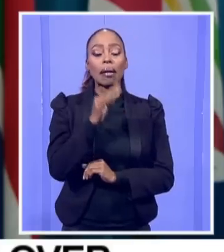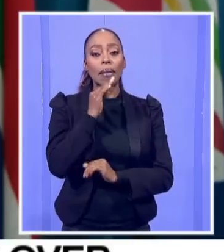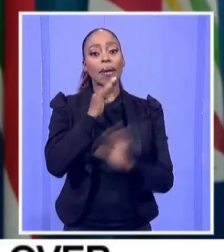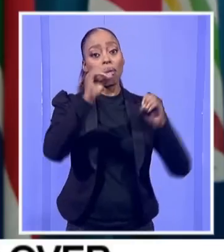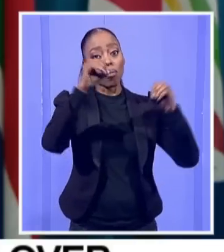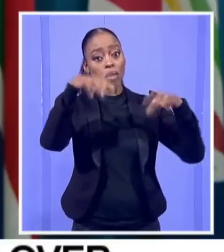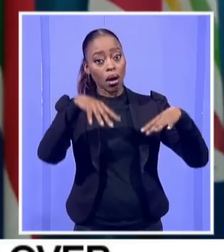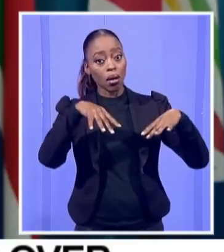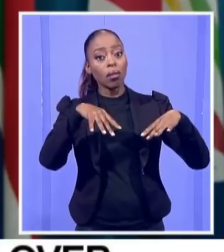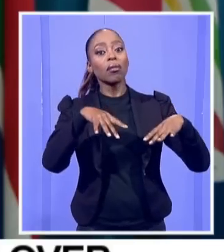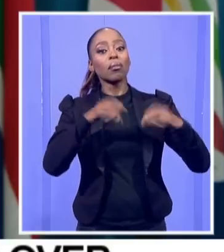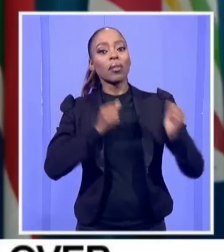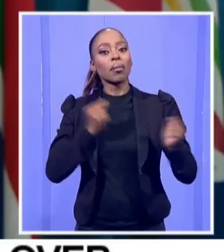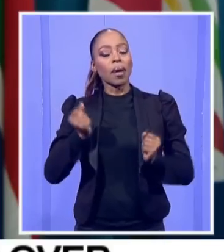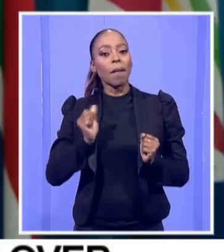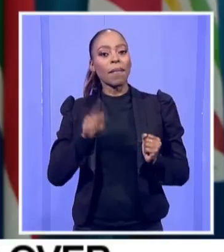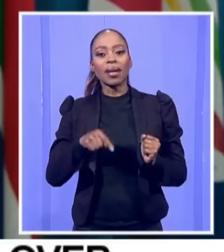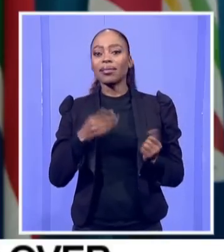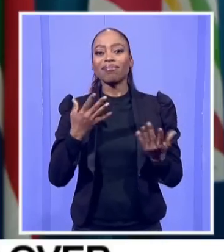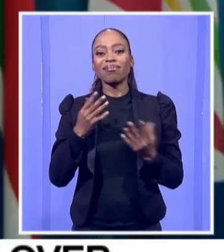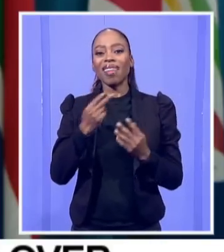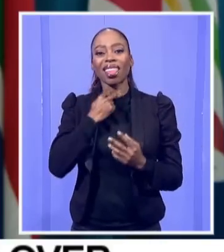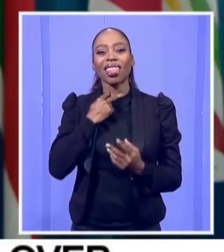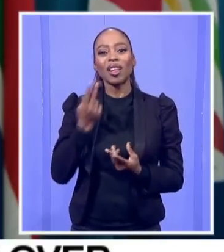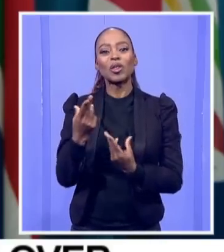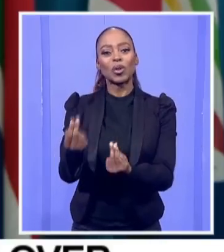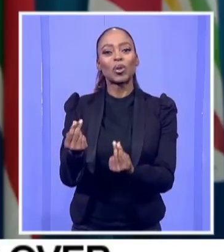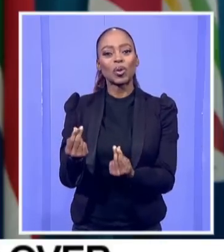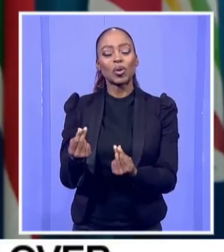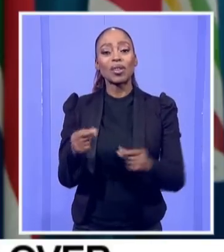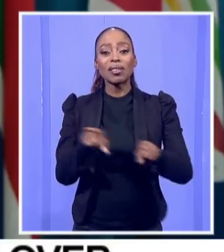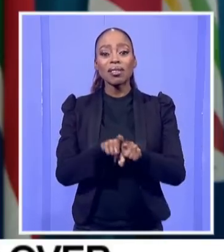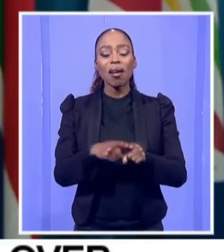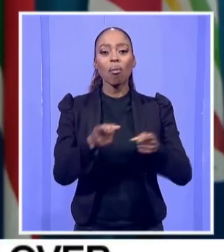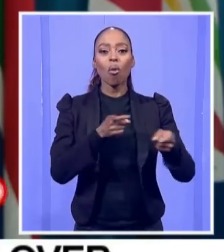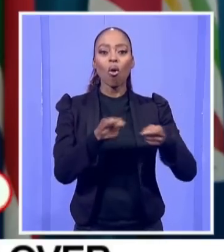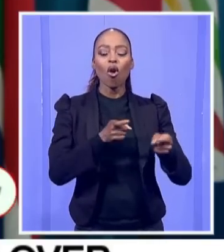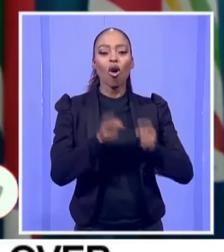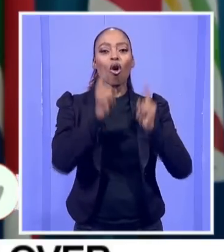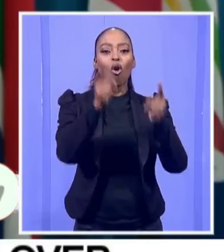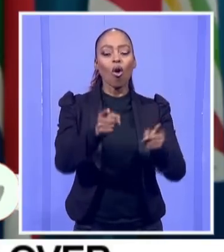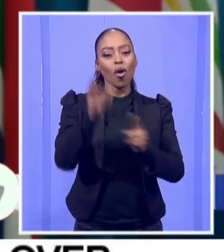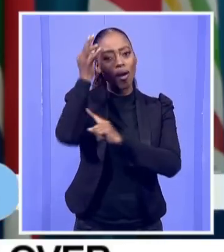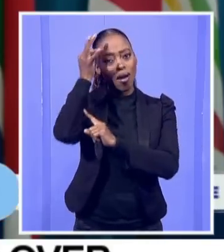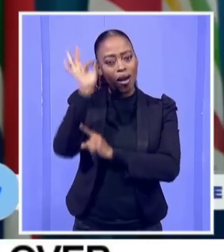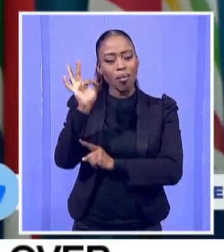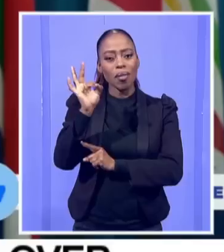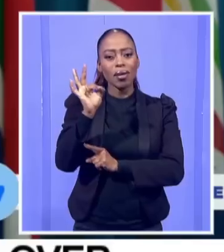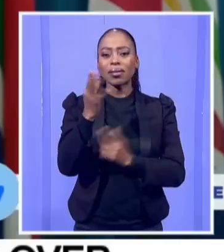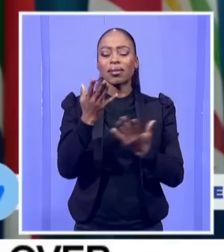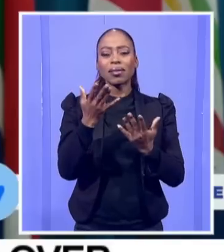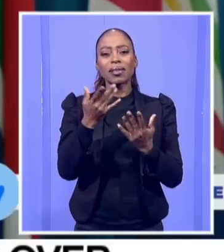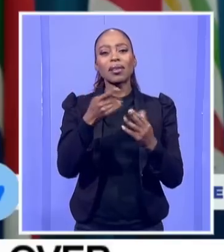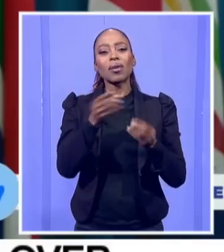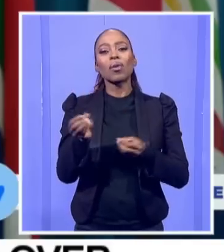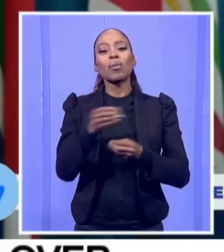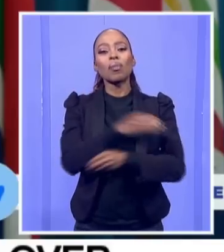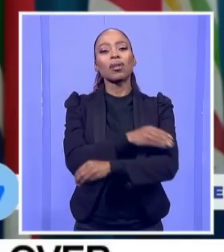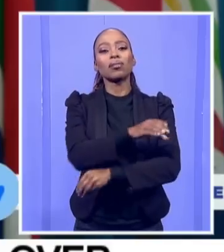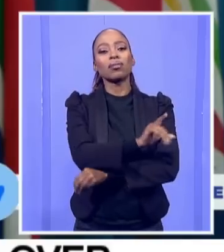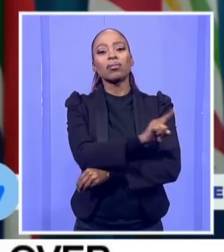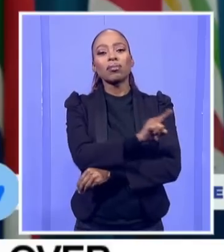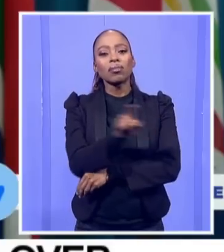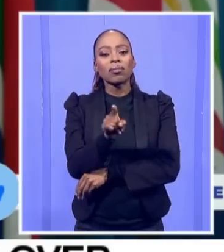on, they are now out of their depth and their command and control approach to government belongs firmly on the scrap heap of